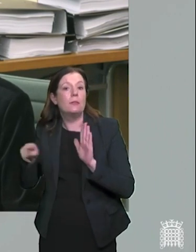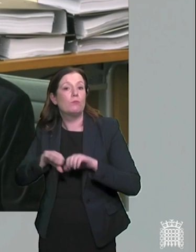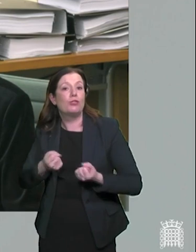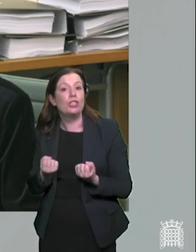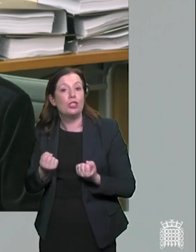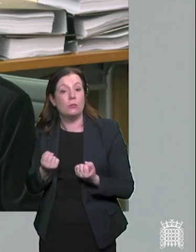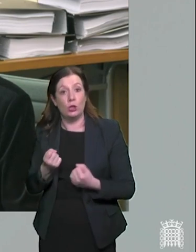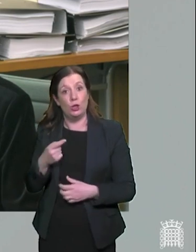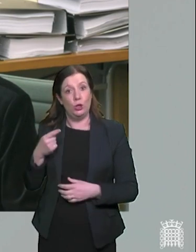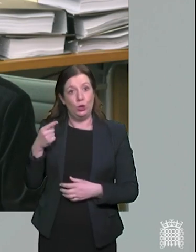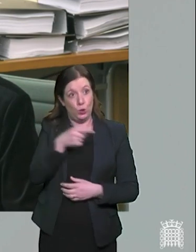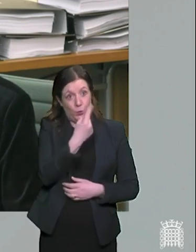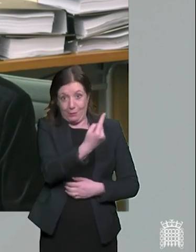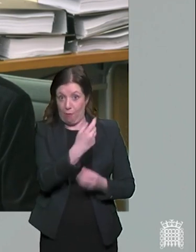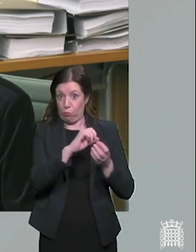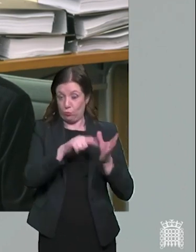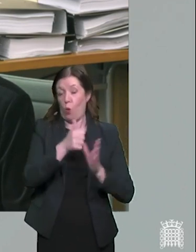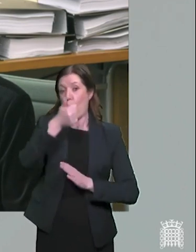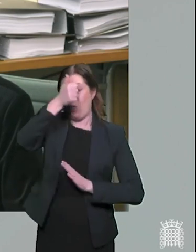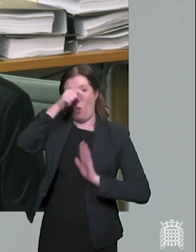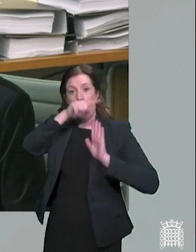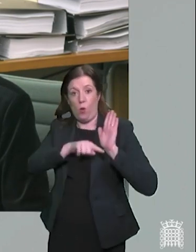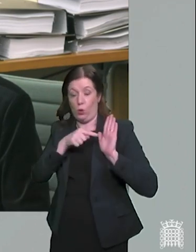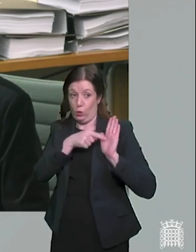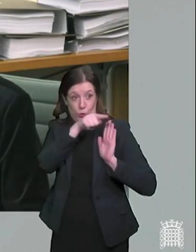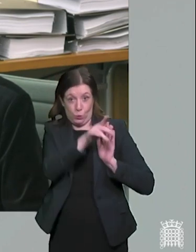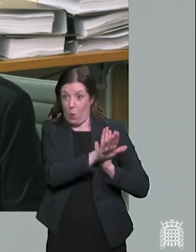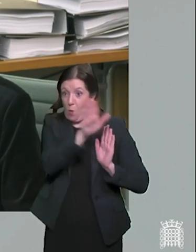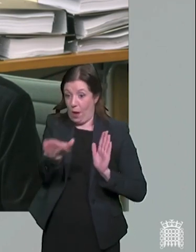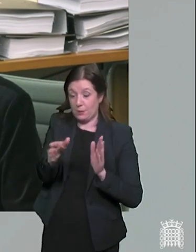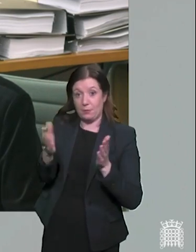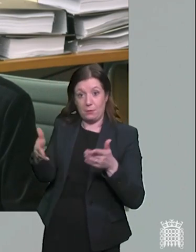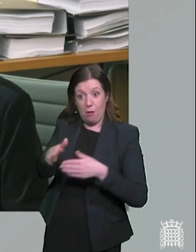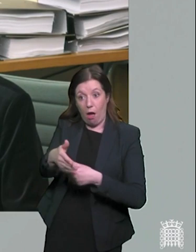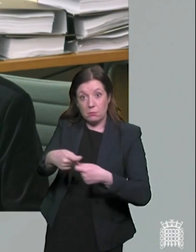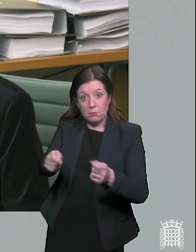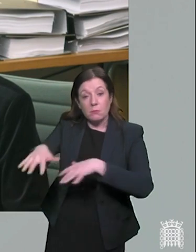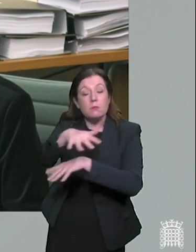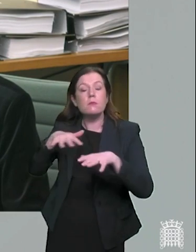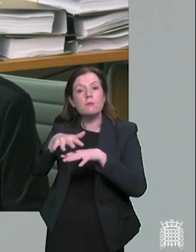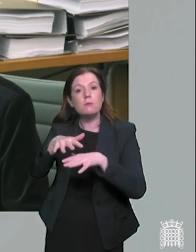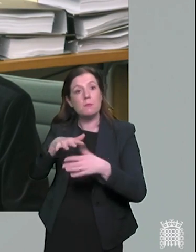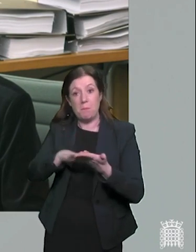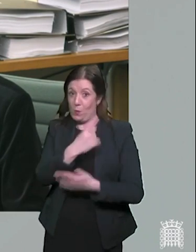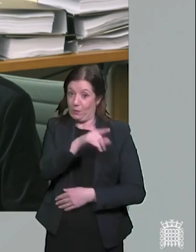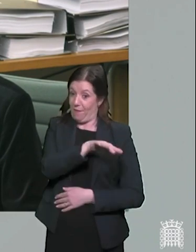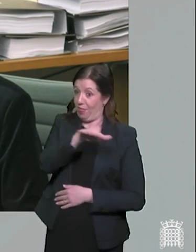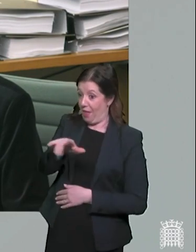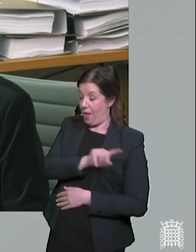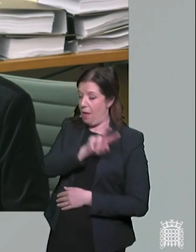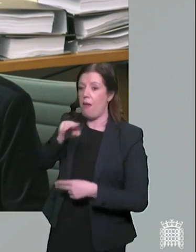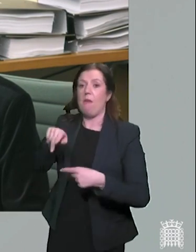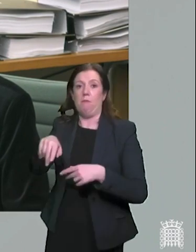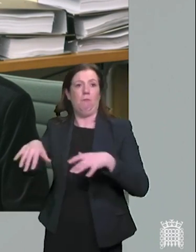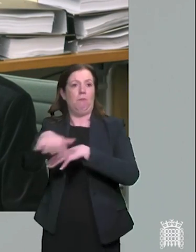that you knew what the regulations were, and we know you were in attendance. So it would have been obvious to you when you were there that the